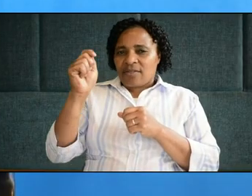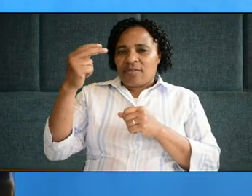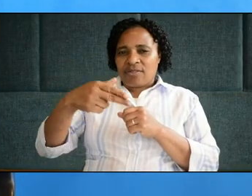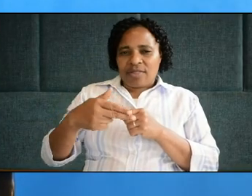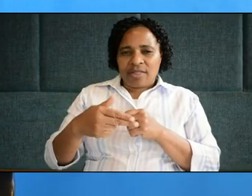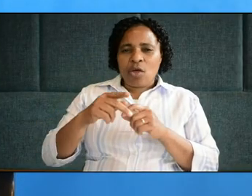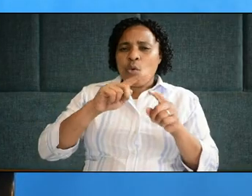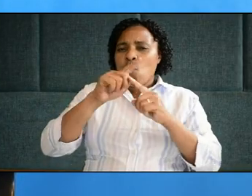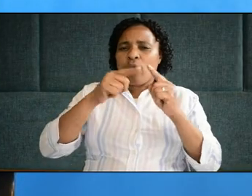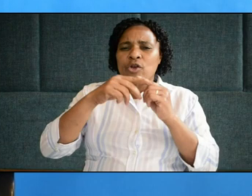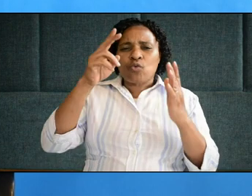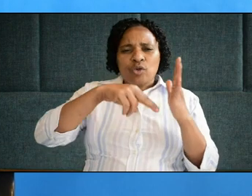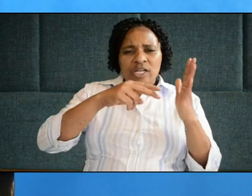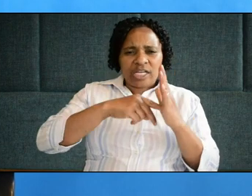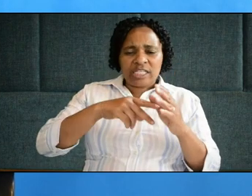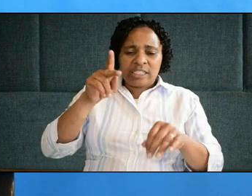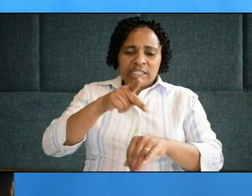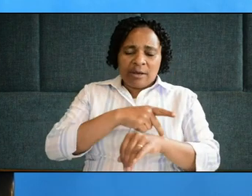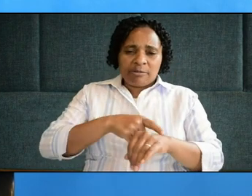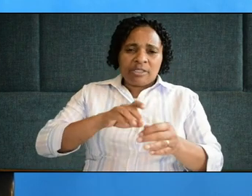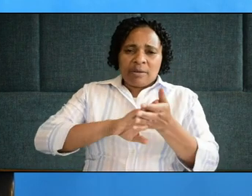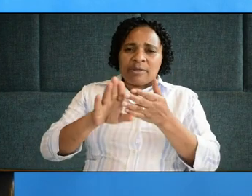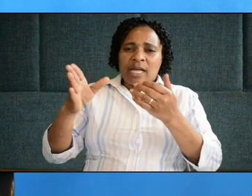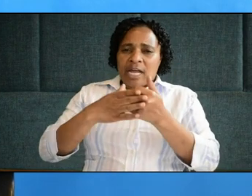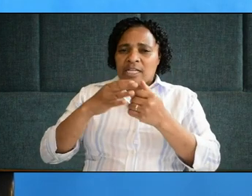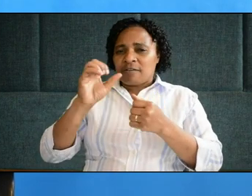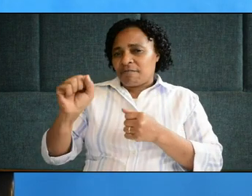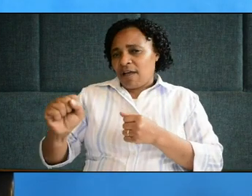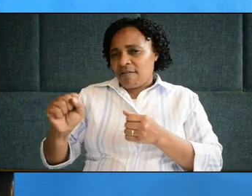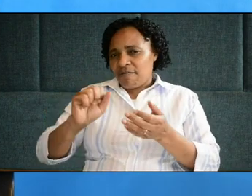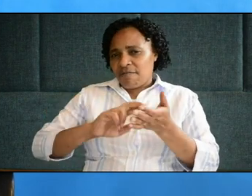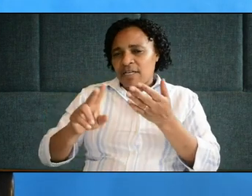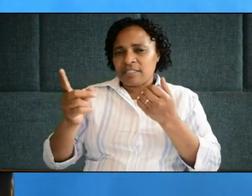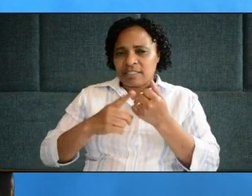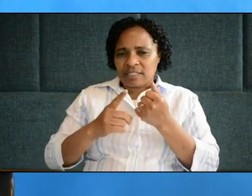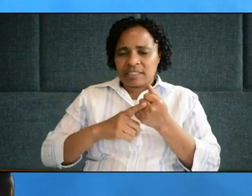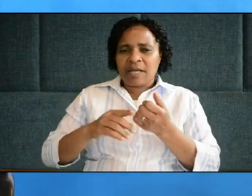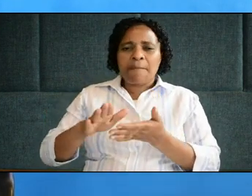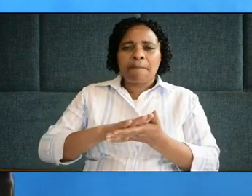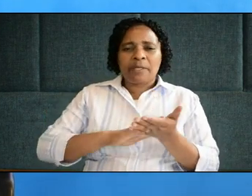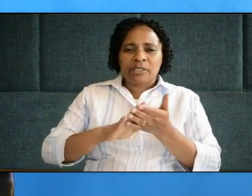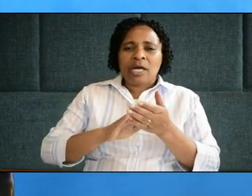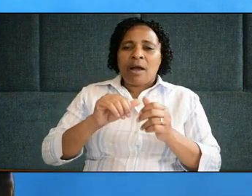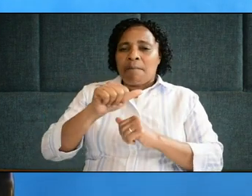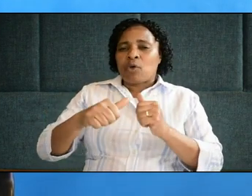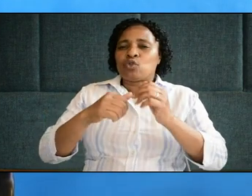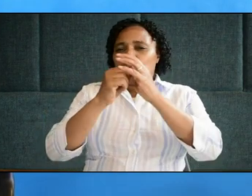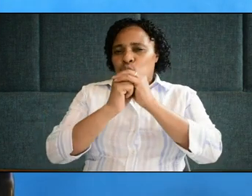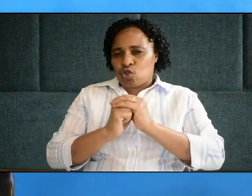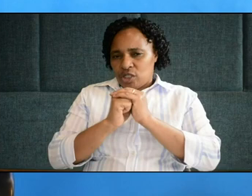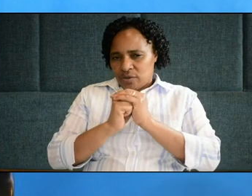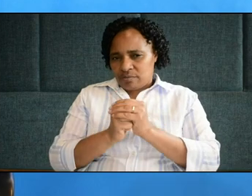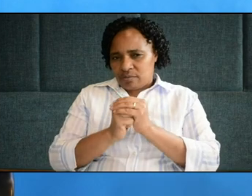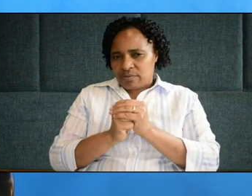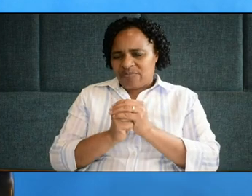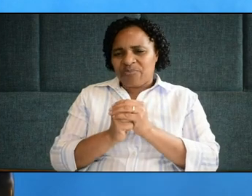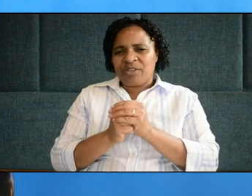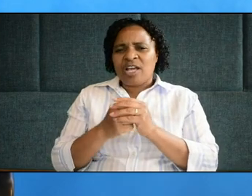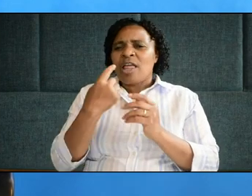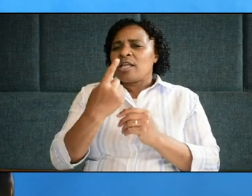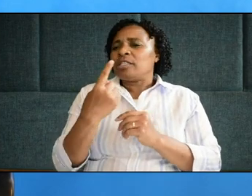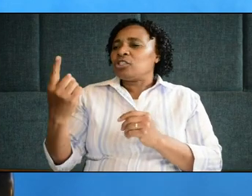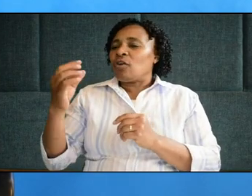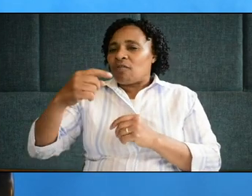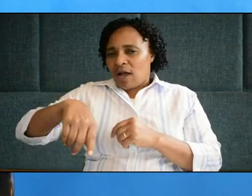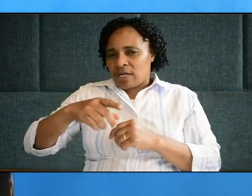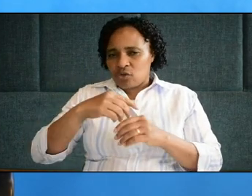book of Psalms 95, verse 6, it's basically about worship. And everyone